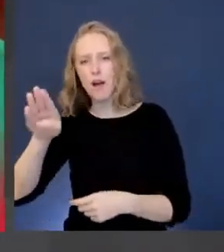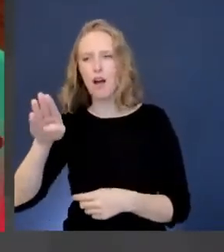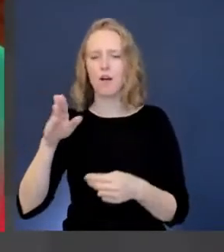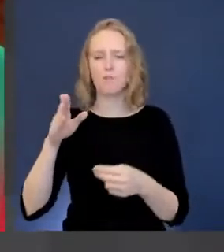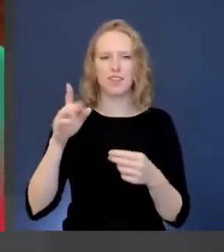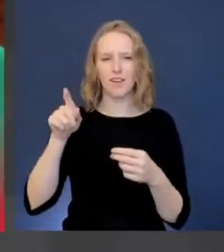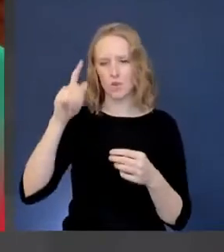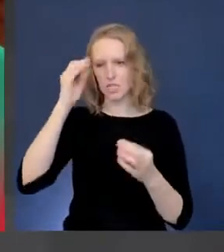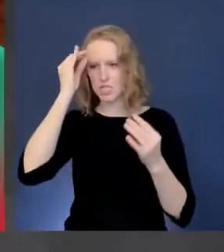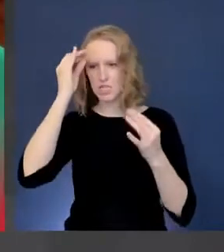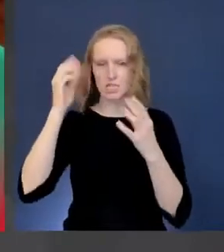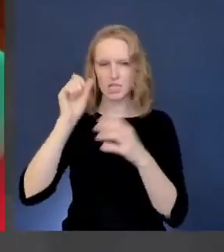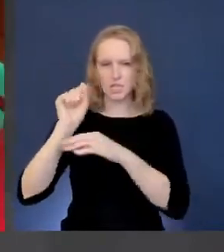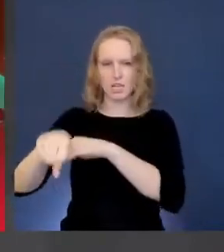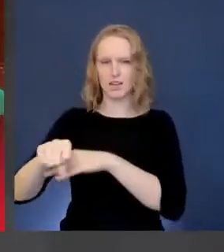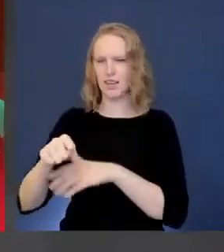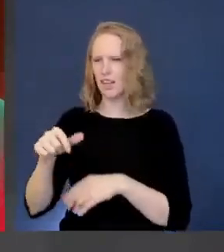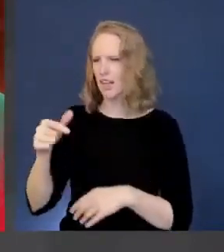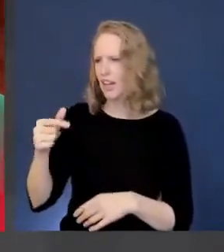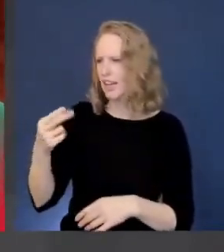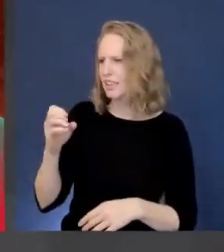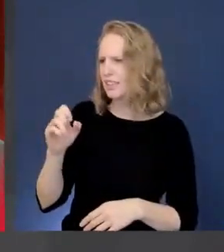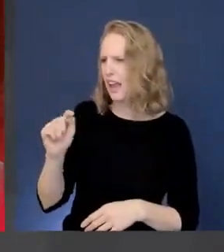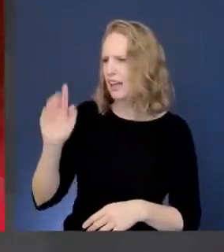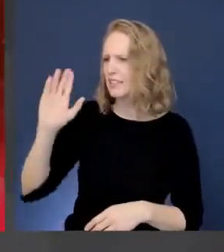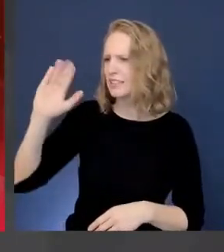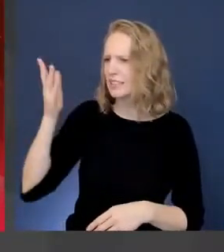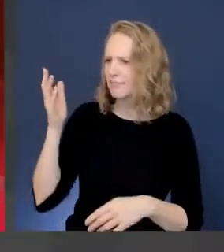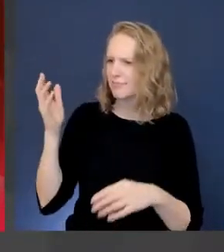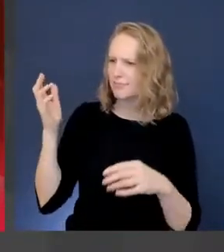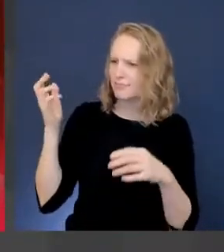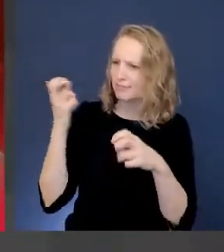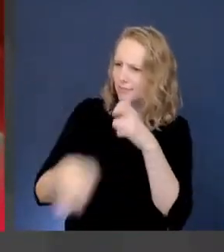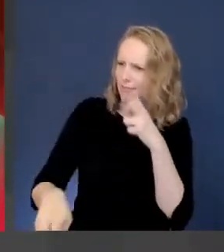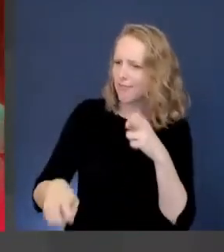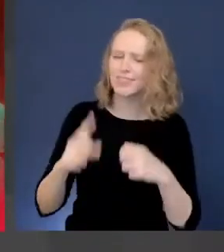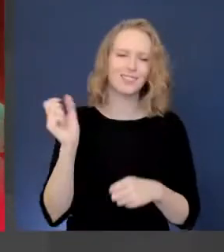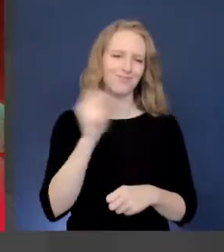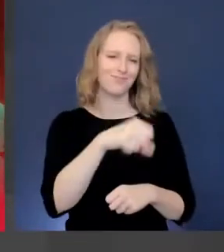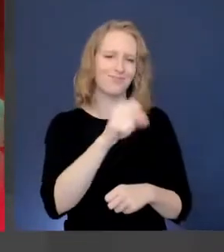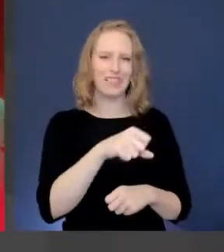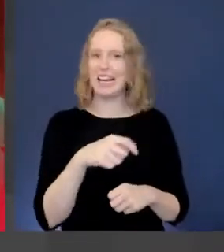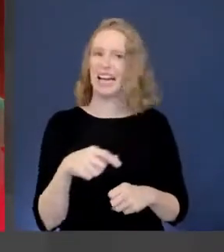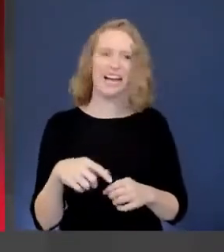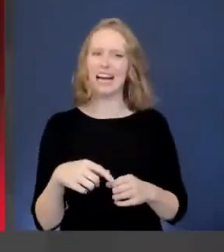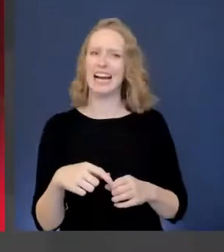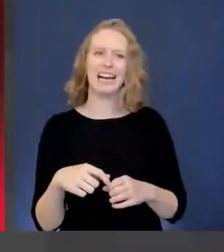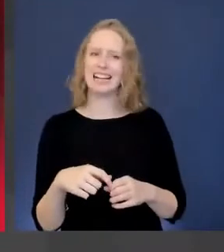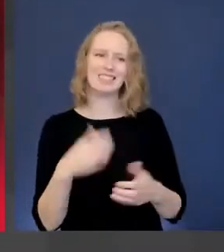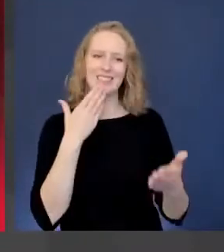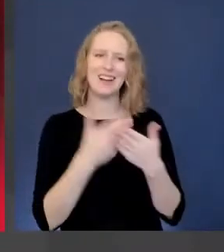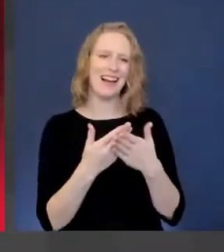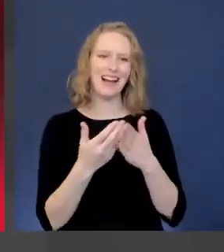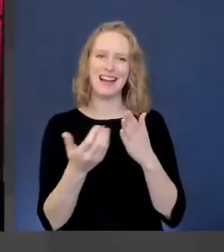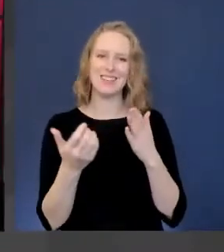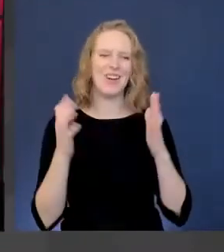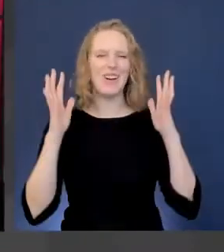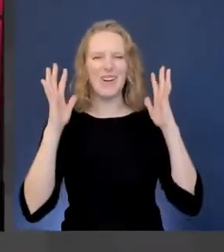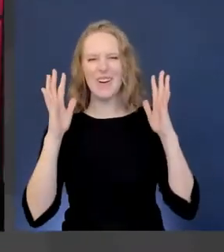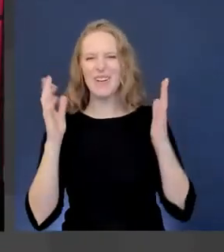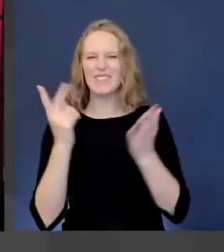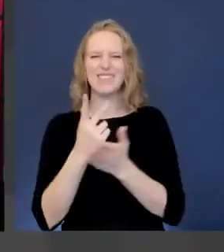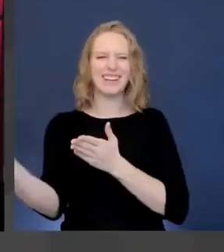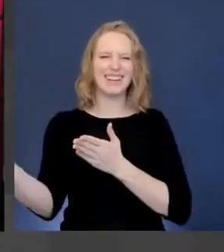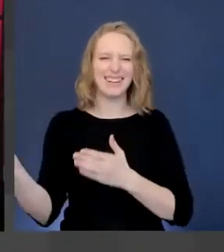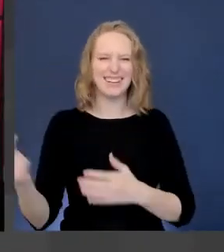Gas looks really difficult. yes, it is. JP's not doing so good right now. No. Let's see. Oh, JP,